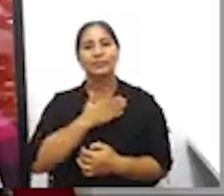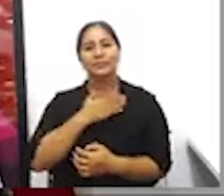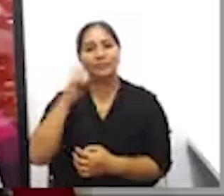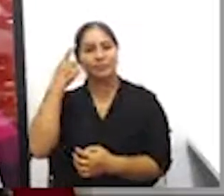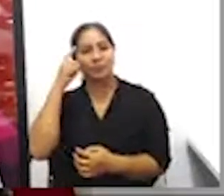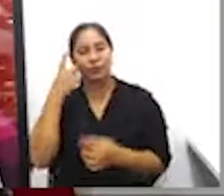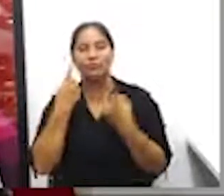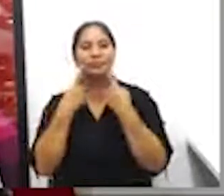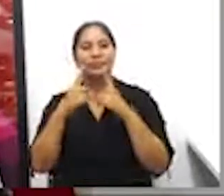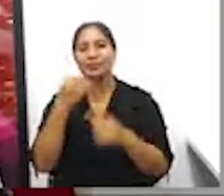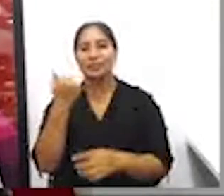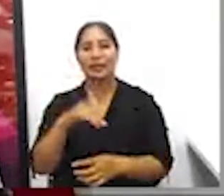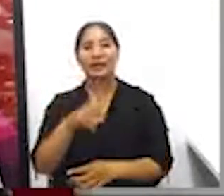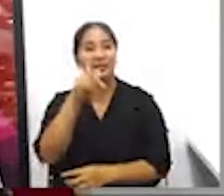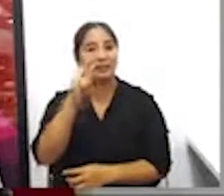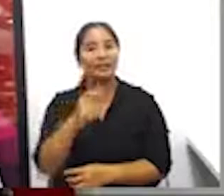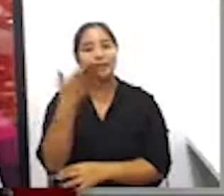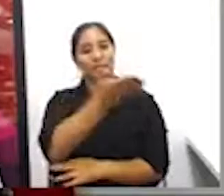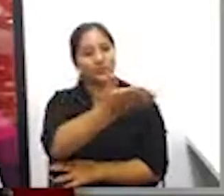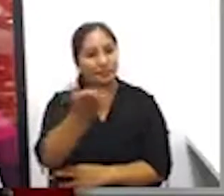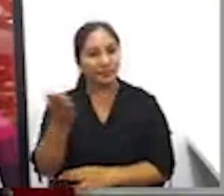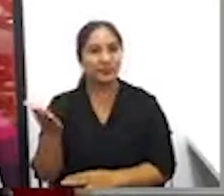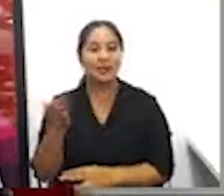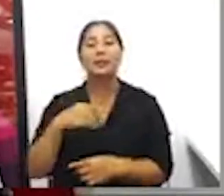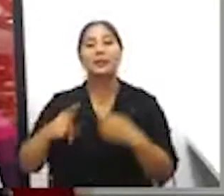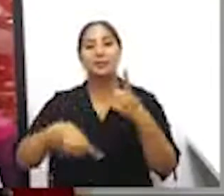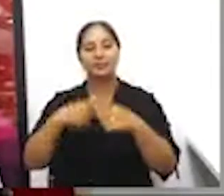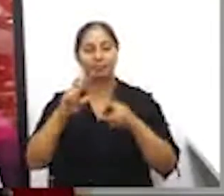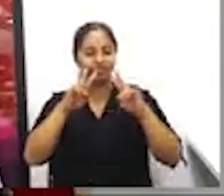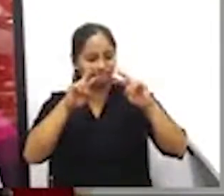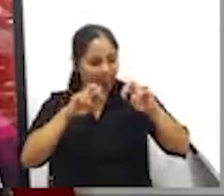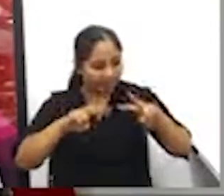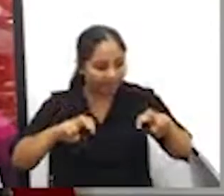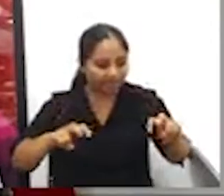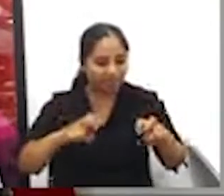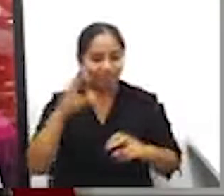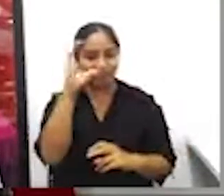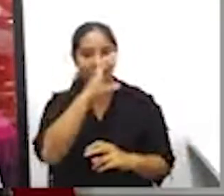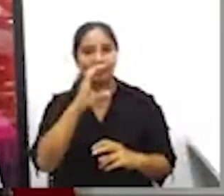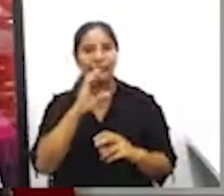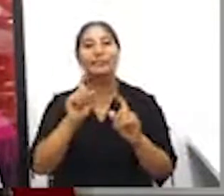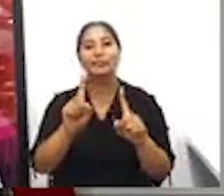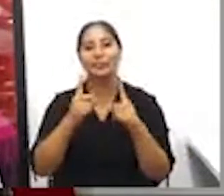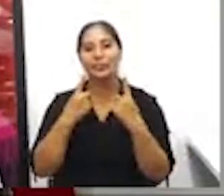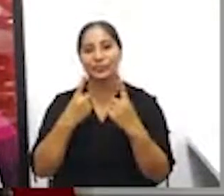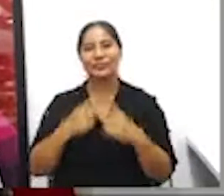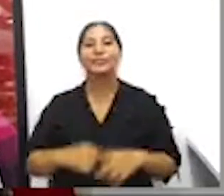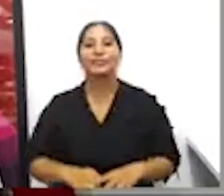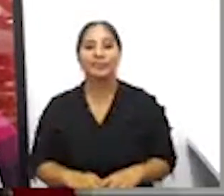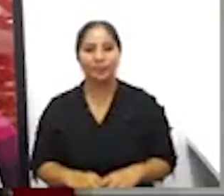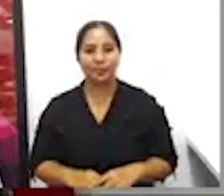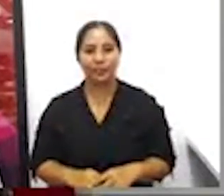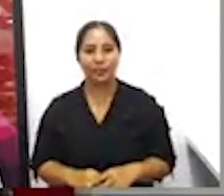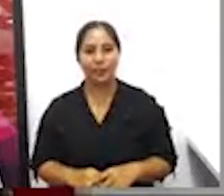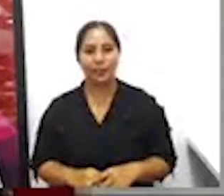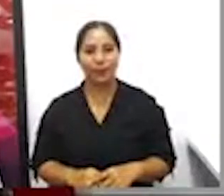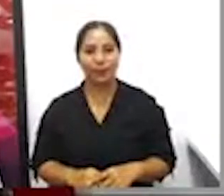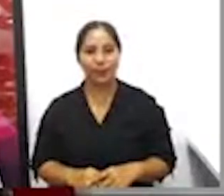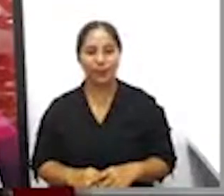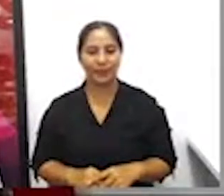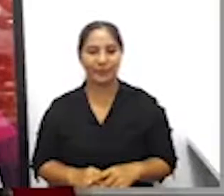them. When I taught at the Harvard Kennedy School before I came back into